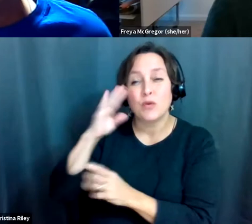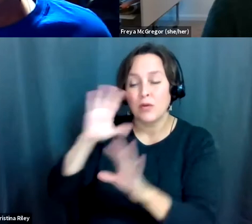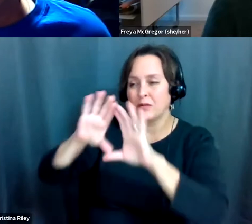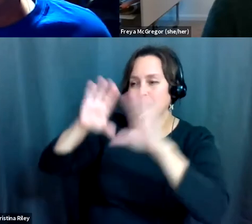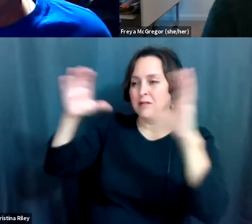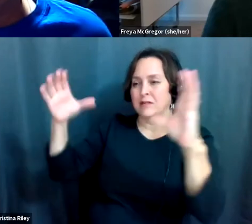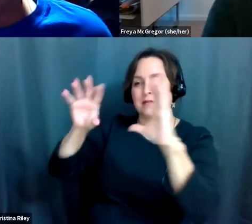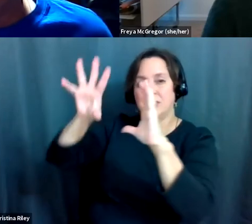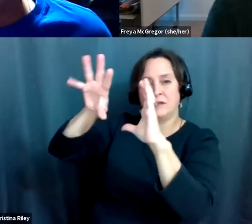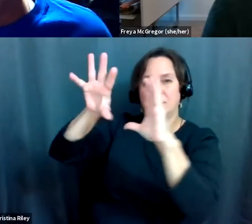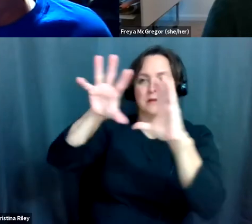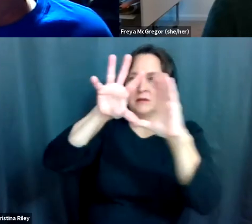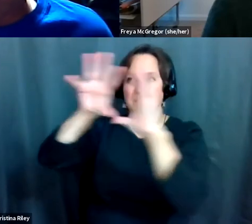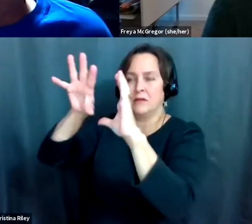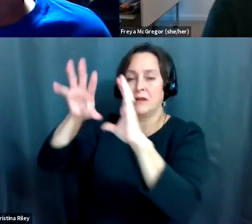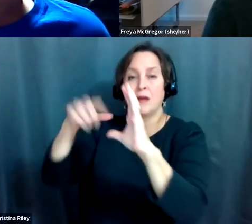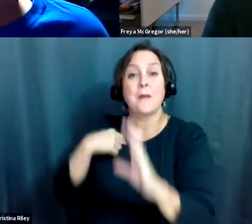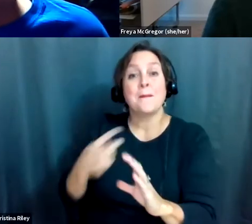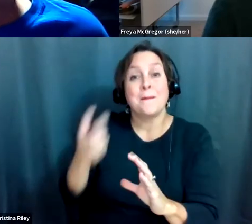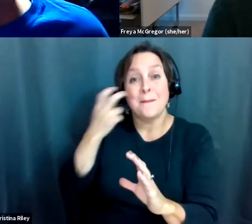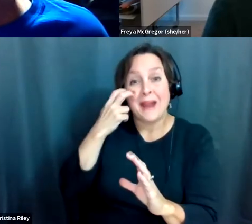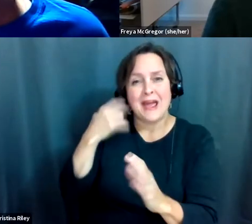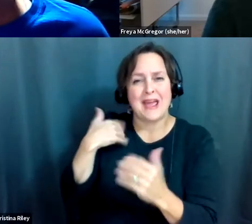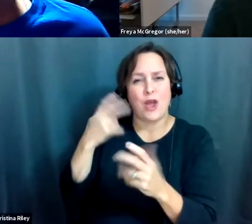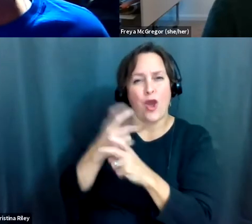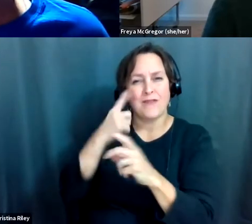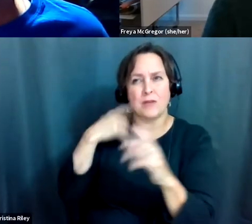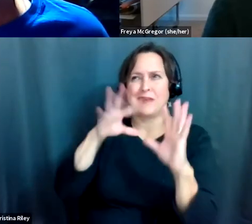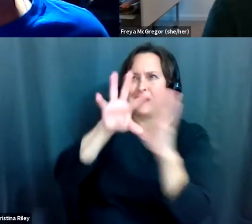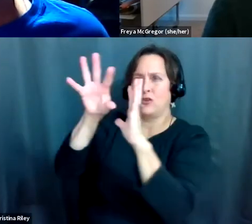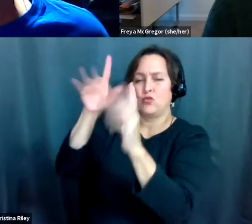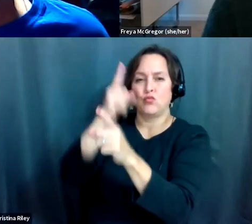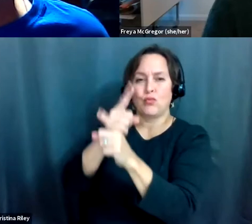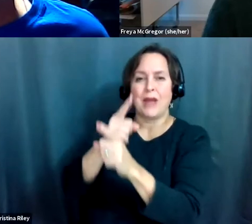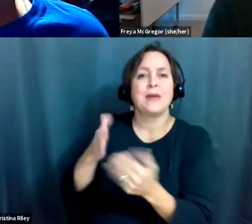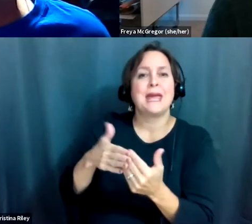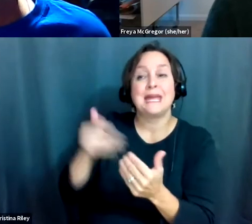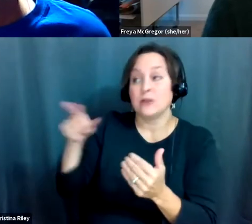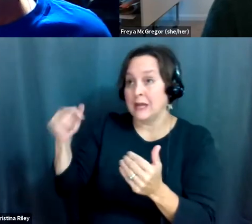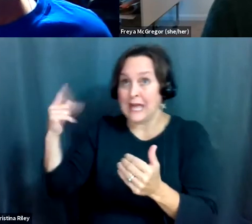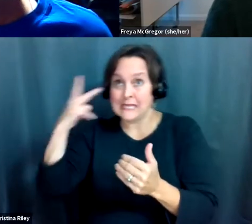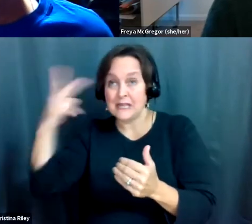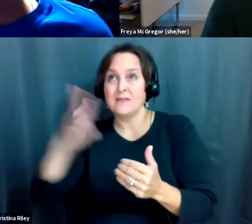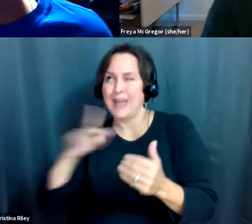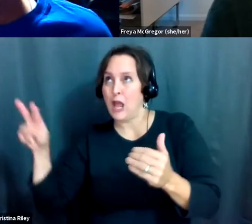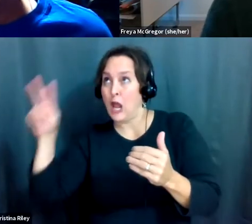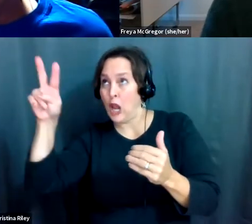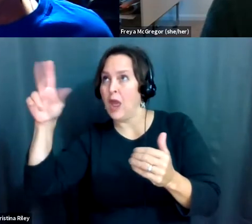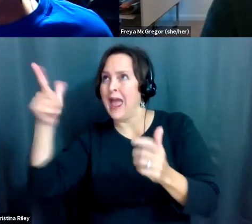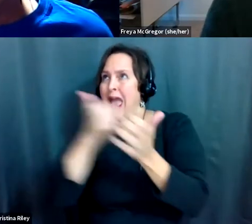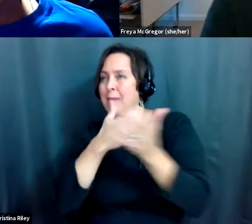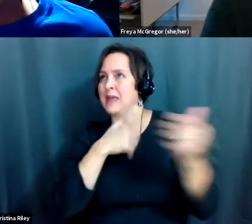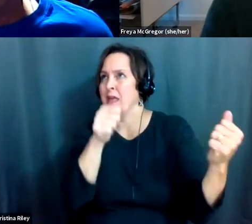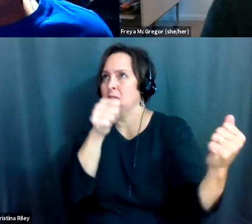actually orient that accurately. It's much easier for somebody to look if they can see the bird and help me point the